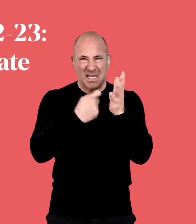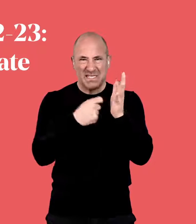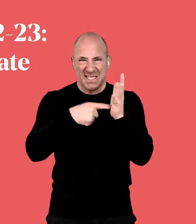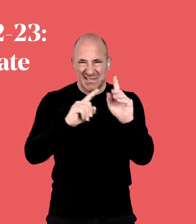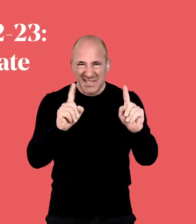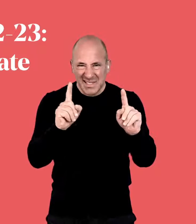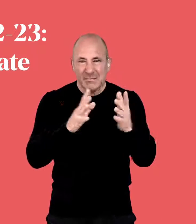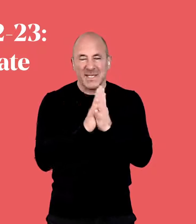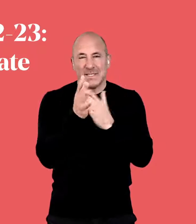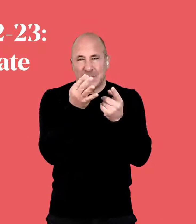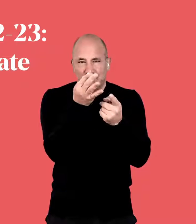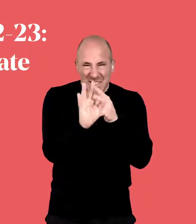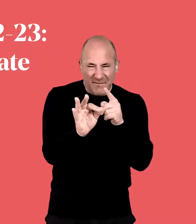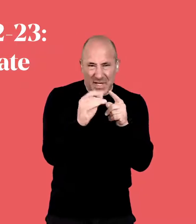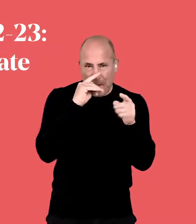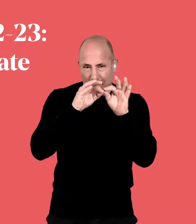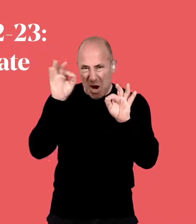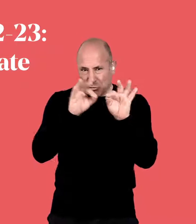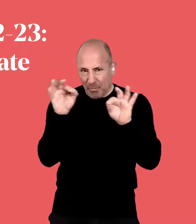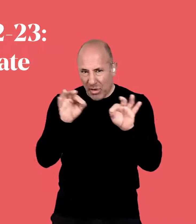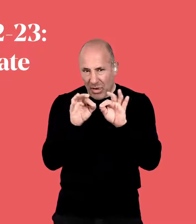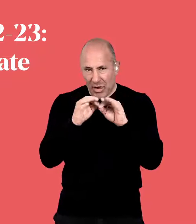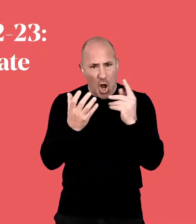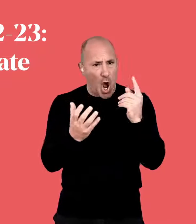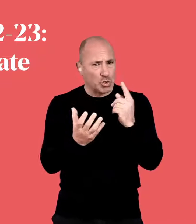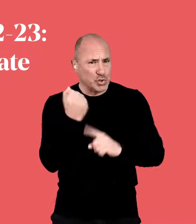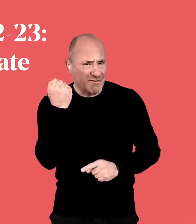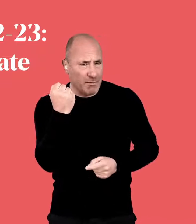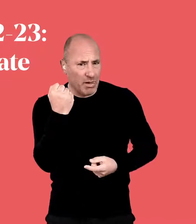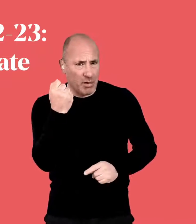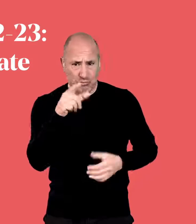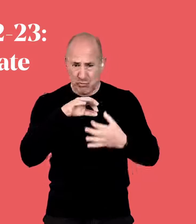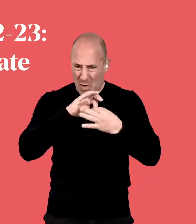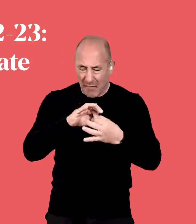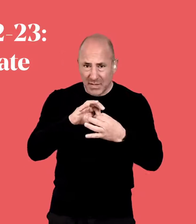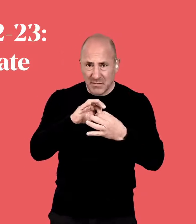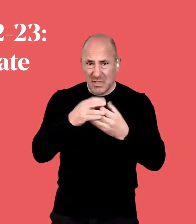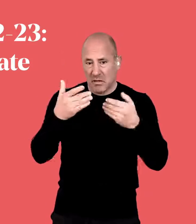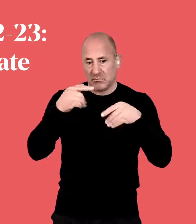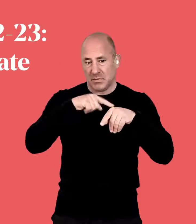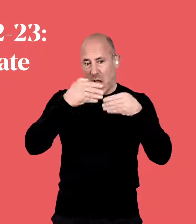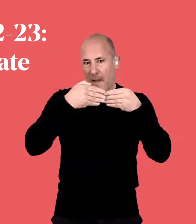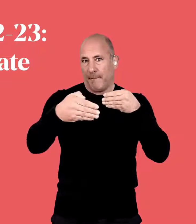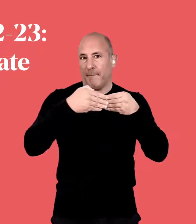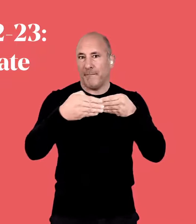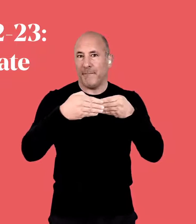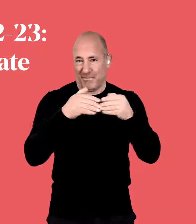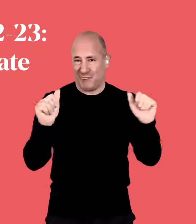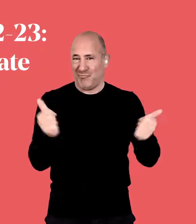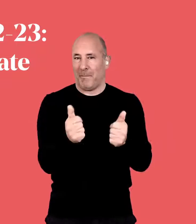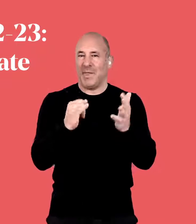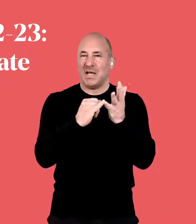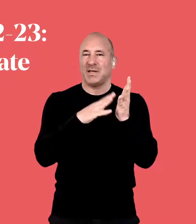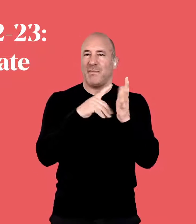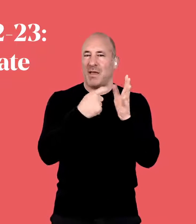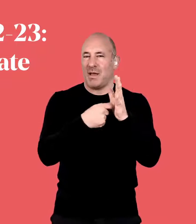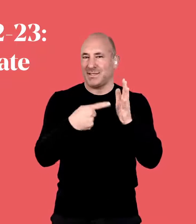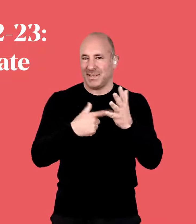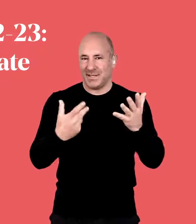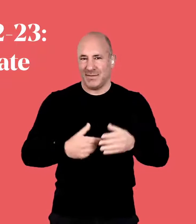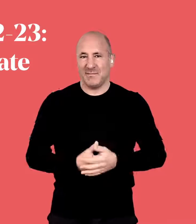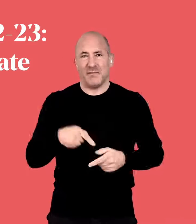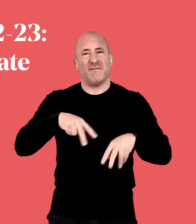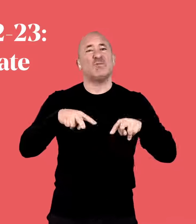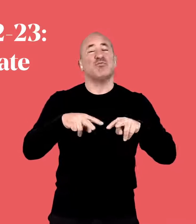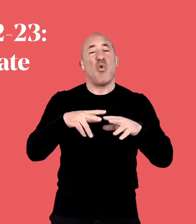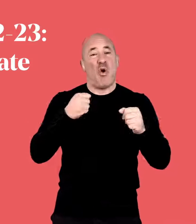stands for Specific, Measurable, Achievable, Relevant and Time-bound. This video